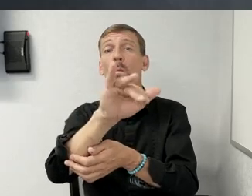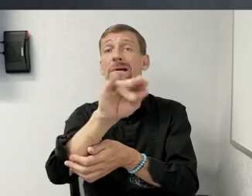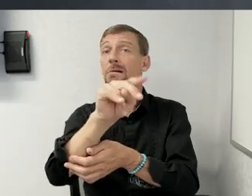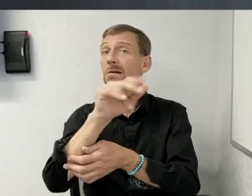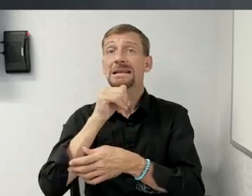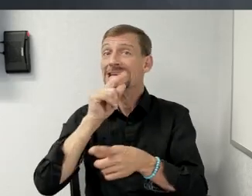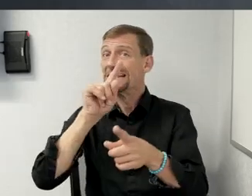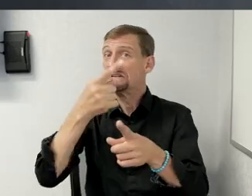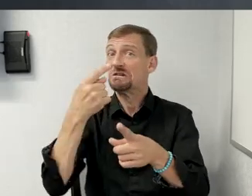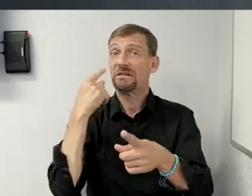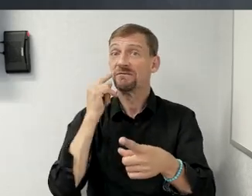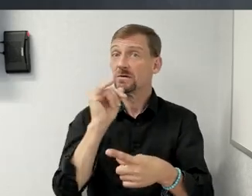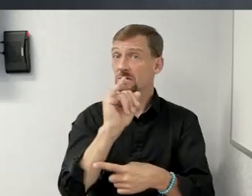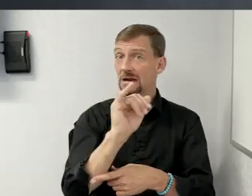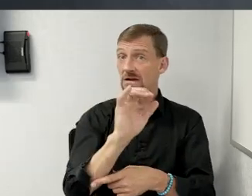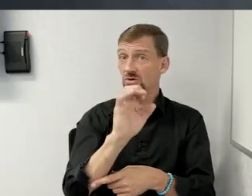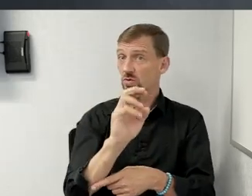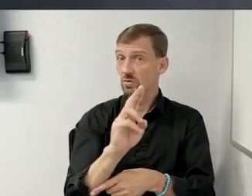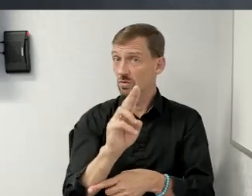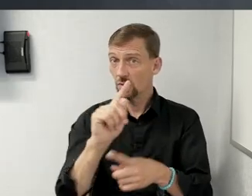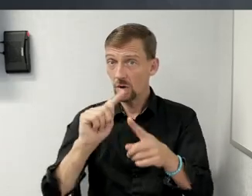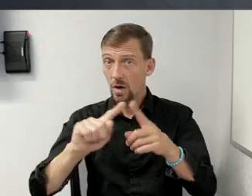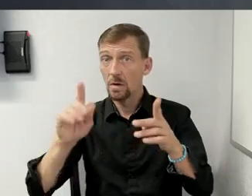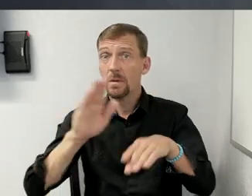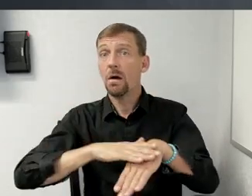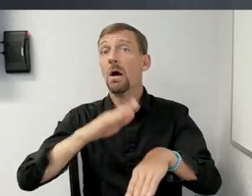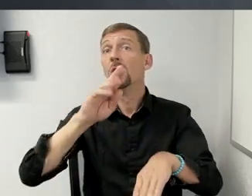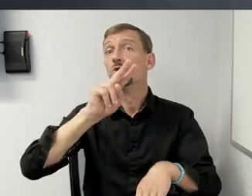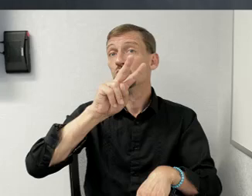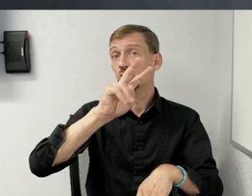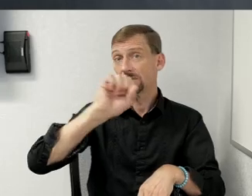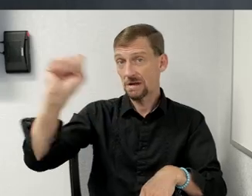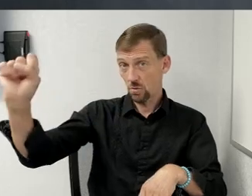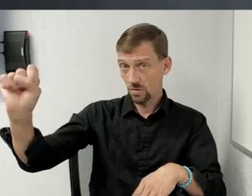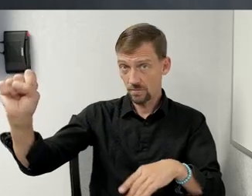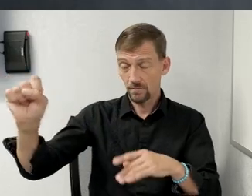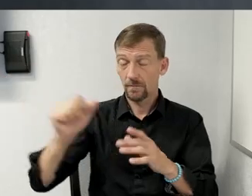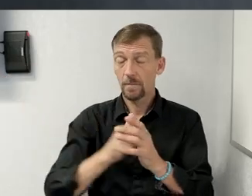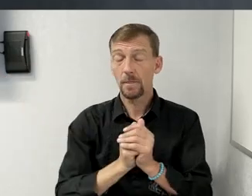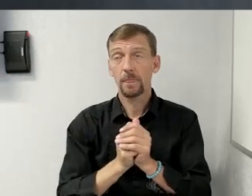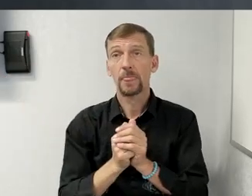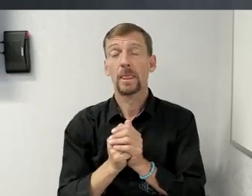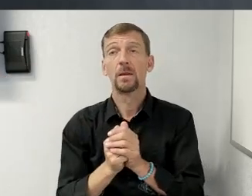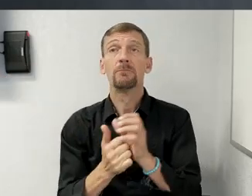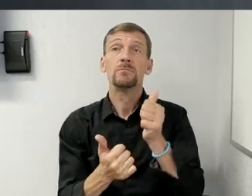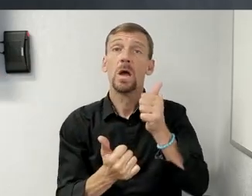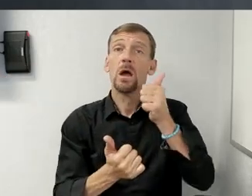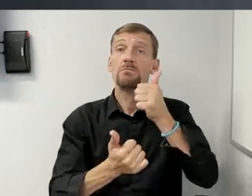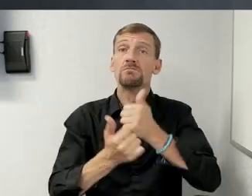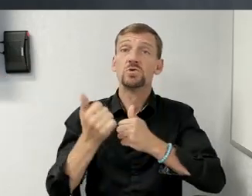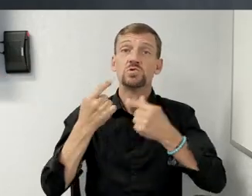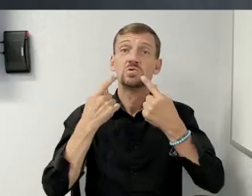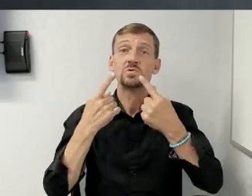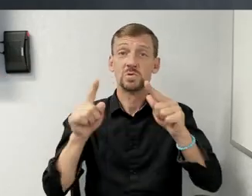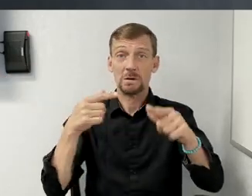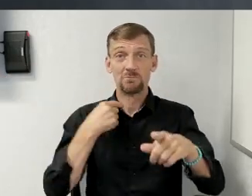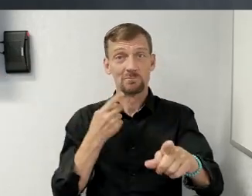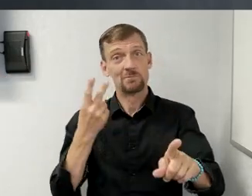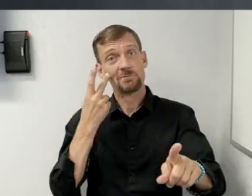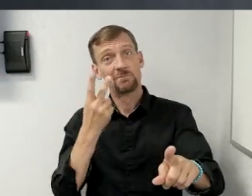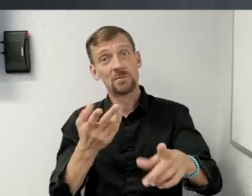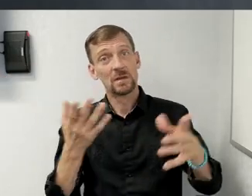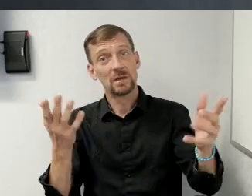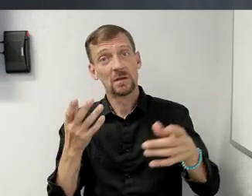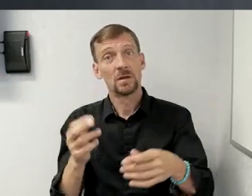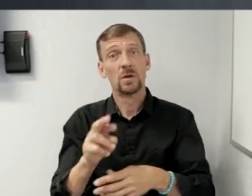in the ICU, but also those that are in 2 South. The most promising everybody's been listening